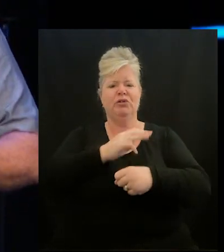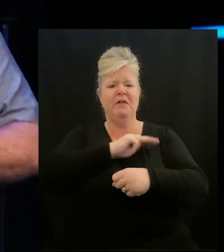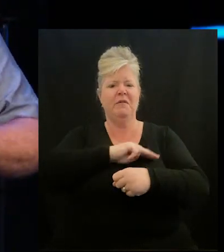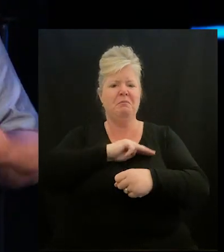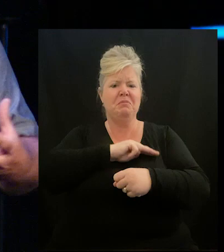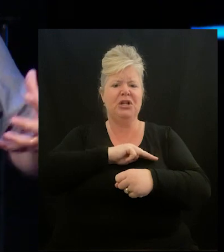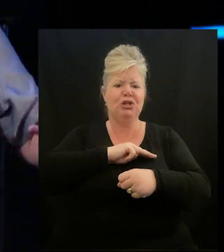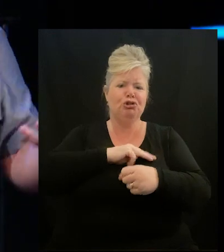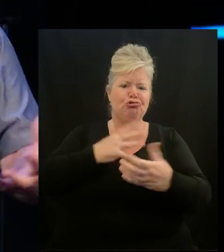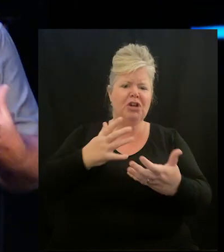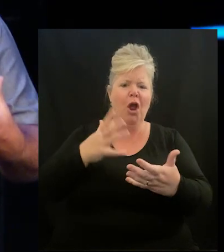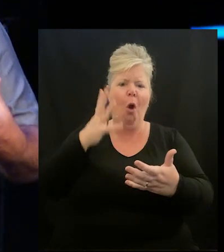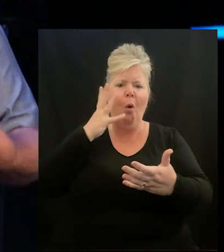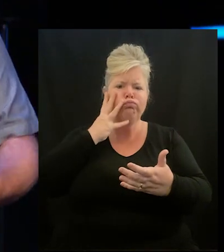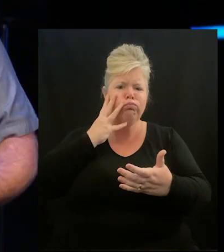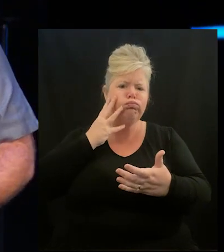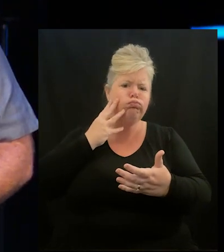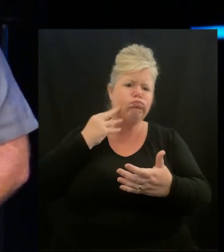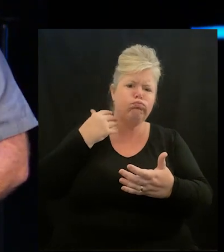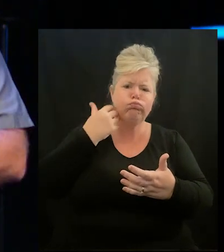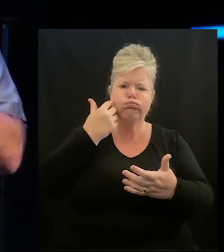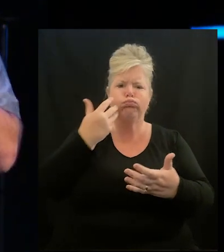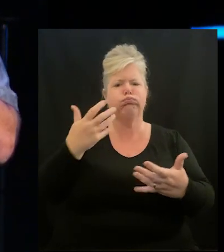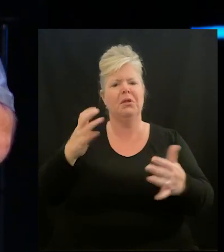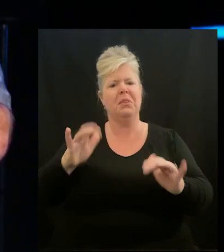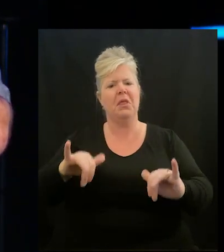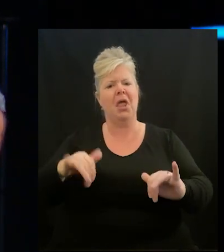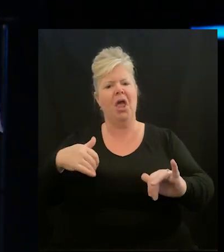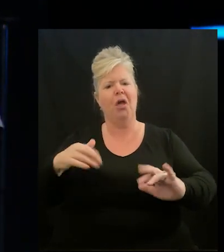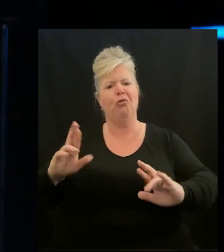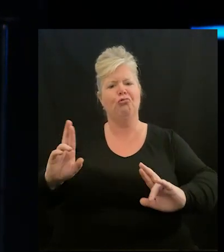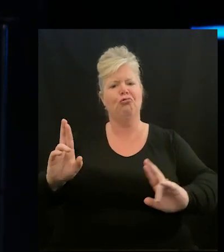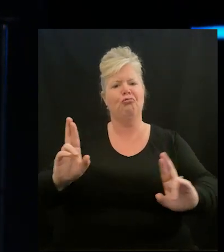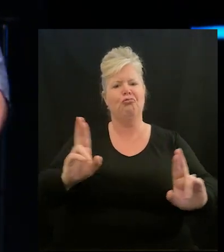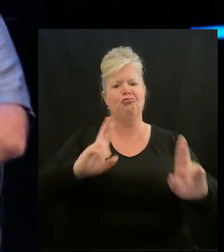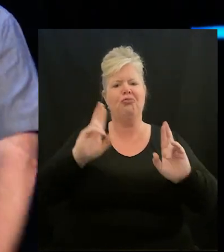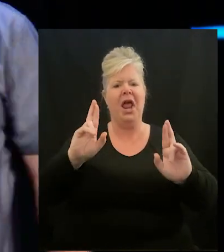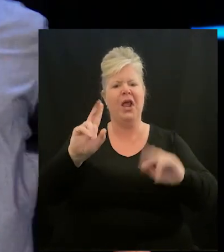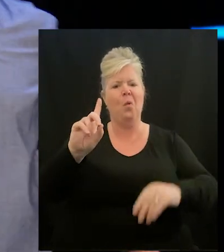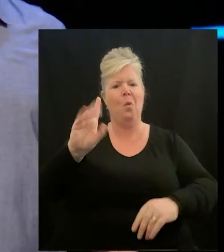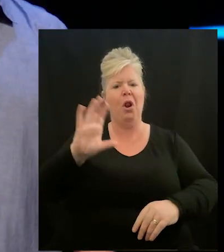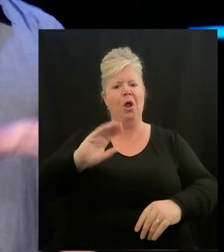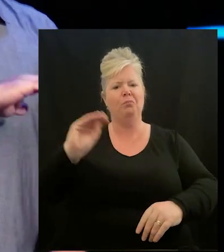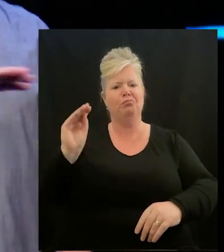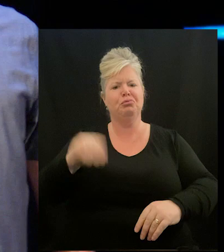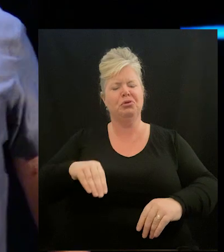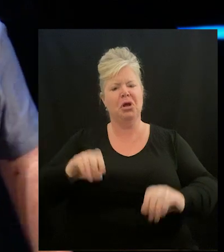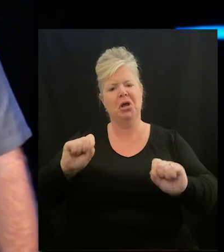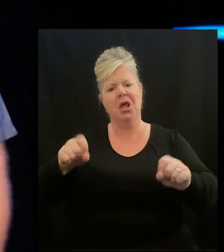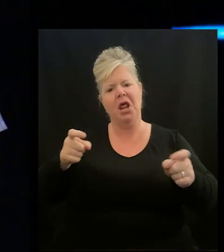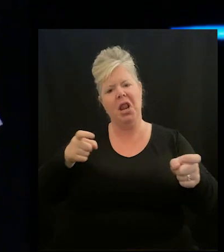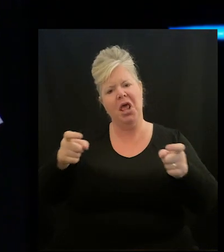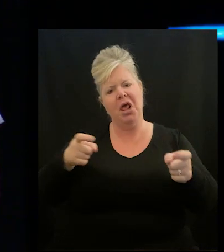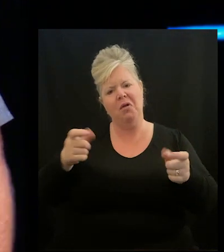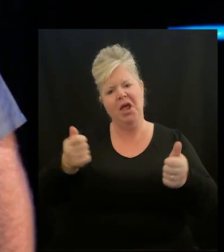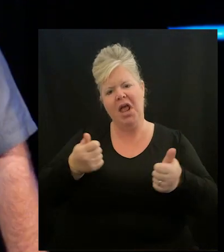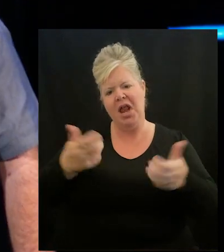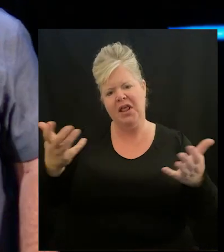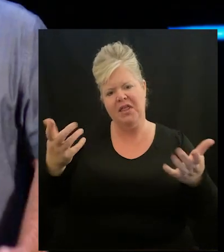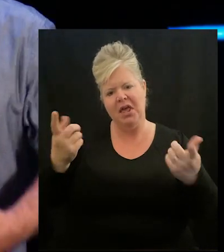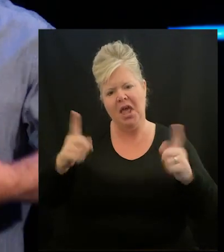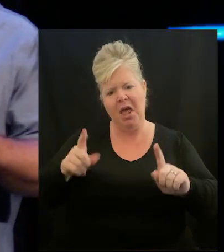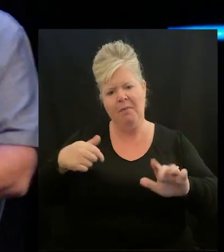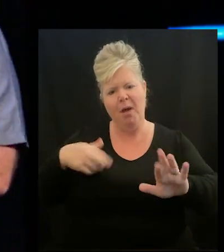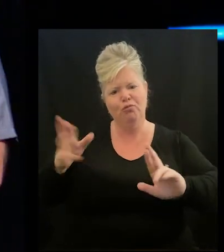life, with all the experience and everything, I would be totally 100% equipped to handle anything. I mean, I'm